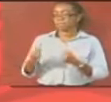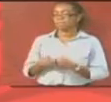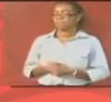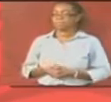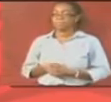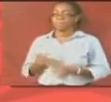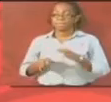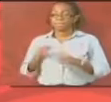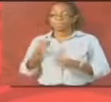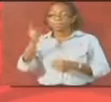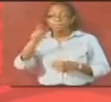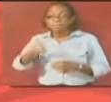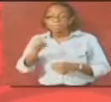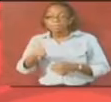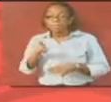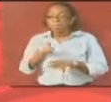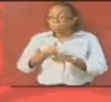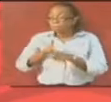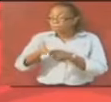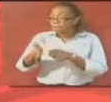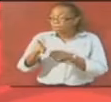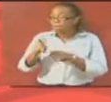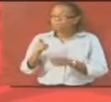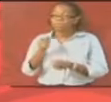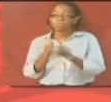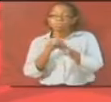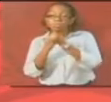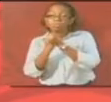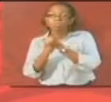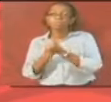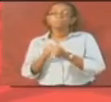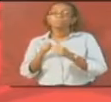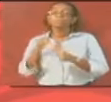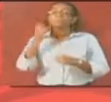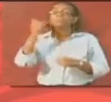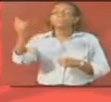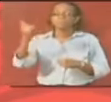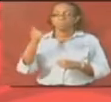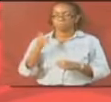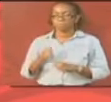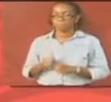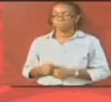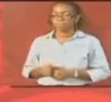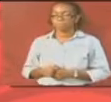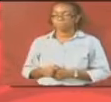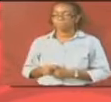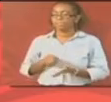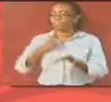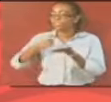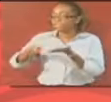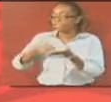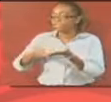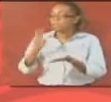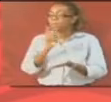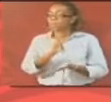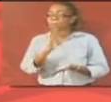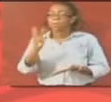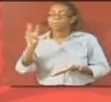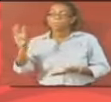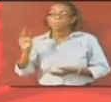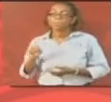out. So there are different sources that you can go to find out where you can get help. The website